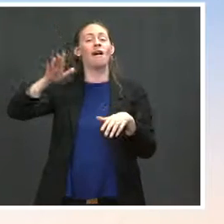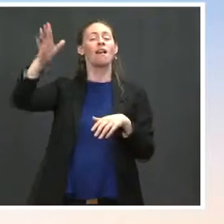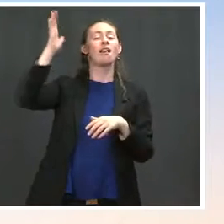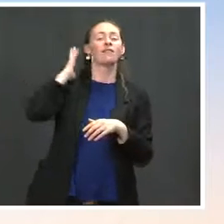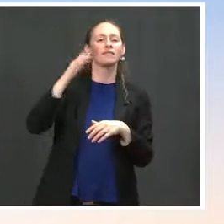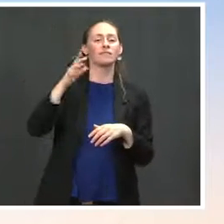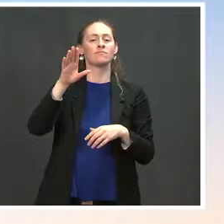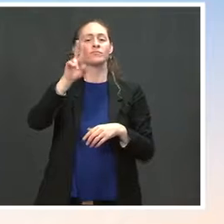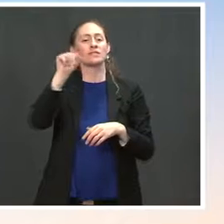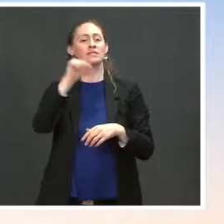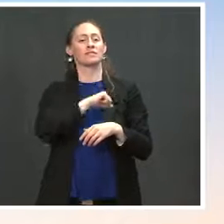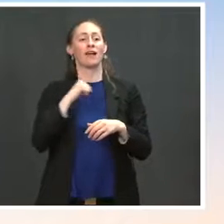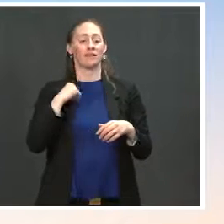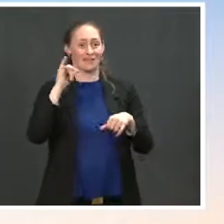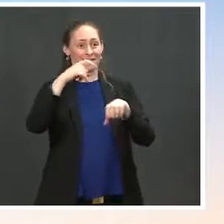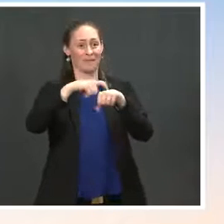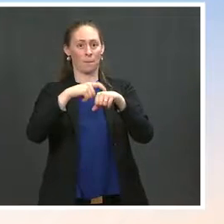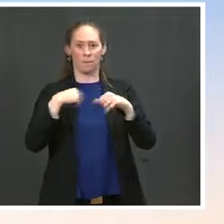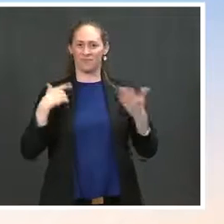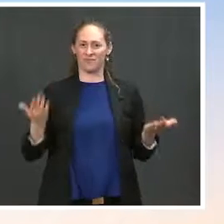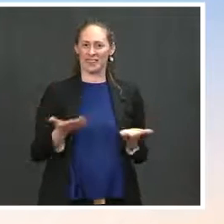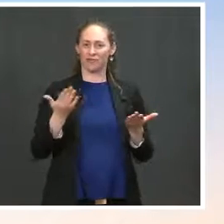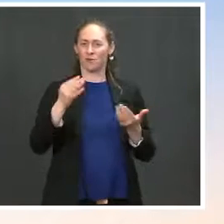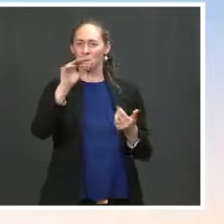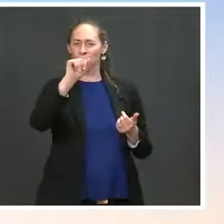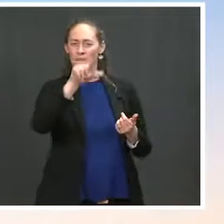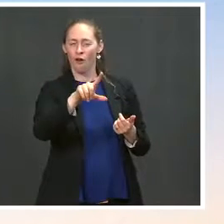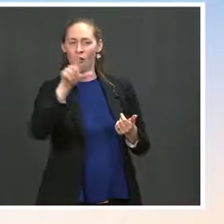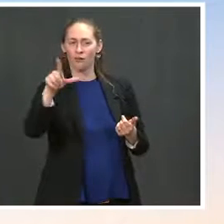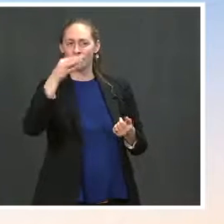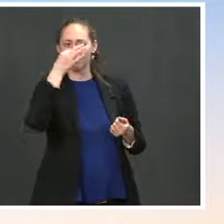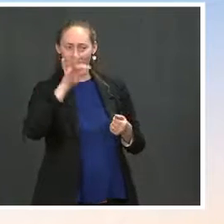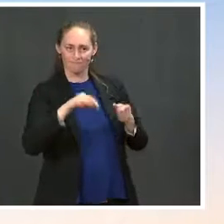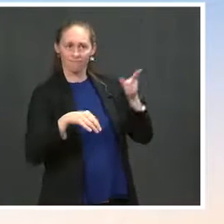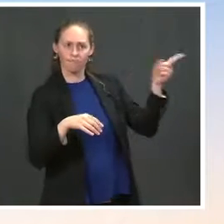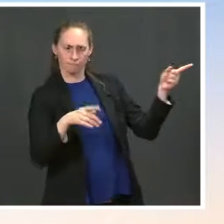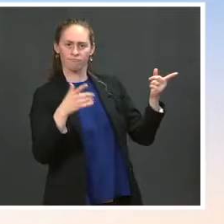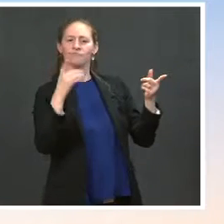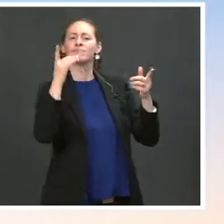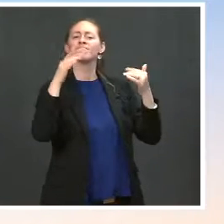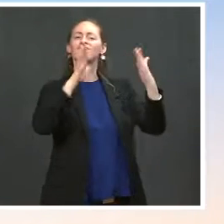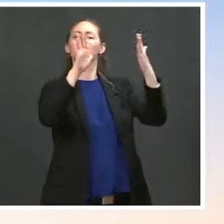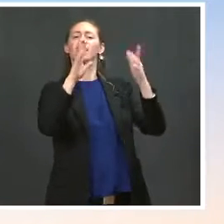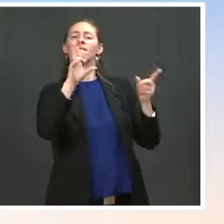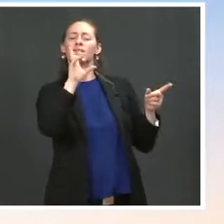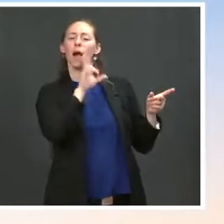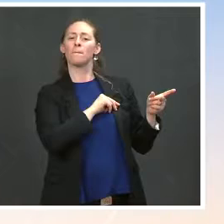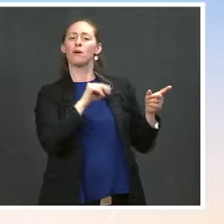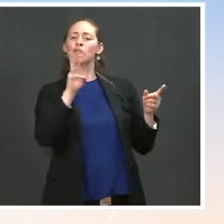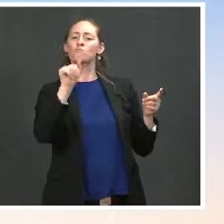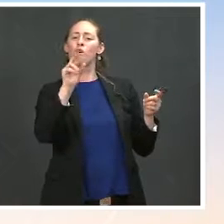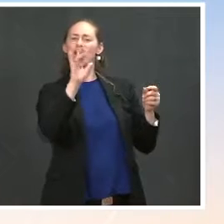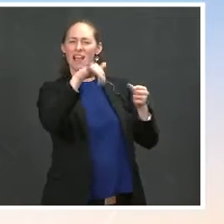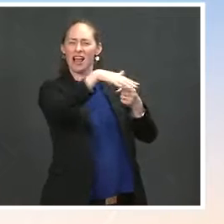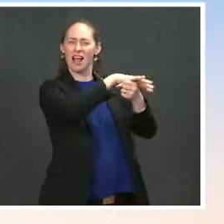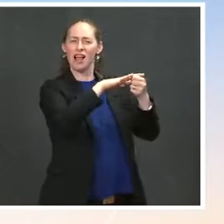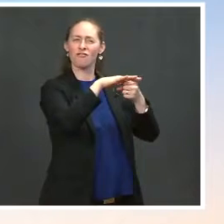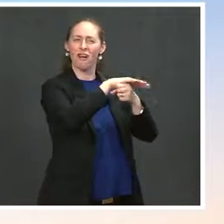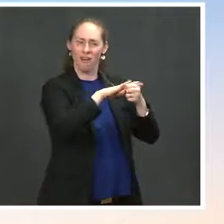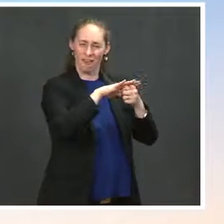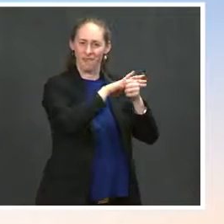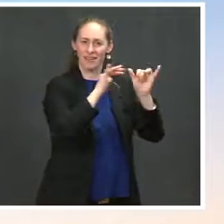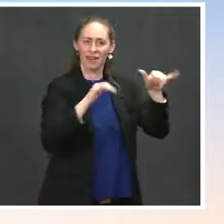veterans opposing the war in Vietnam. And, that was a period of time when young people,